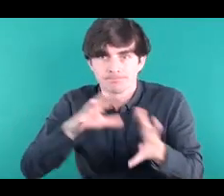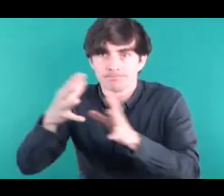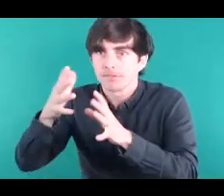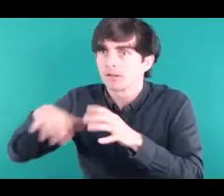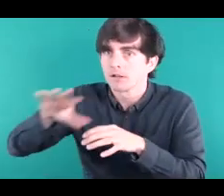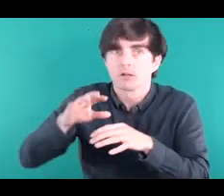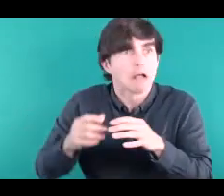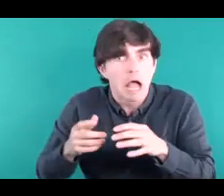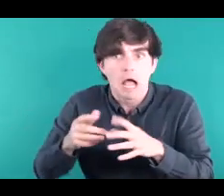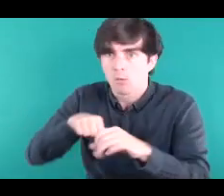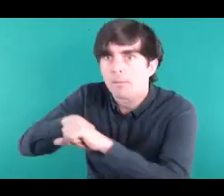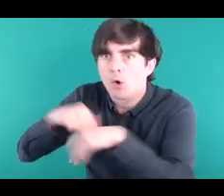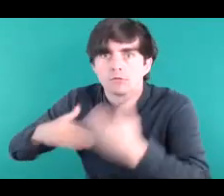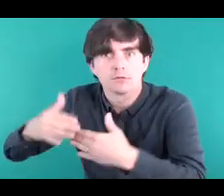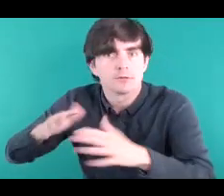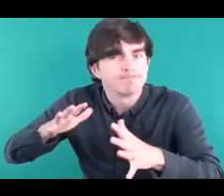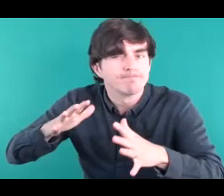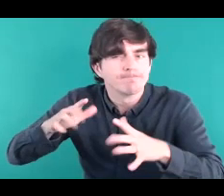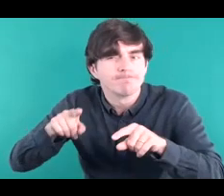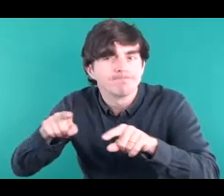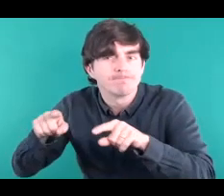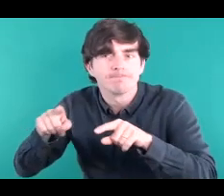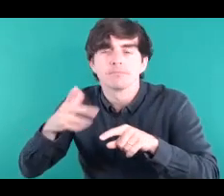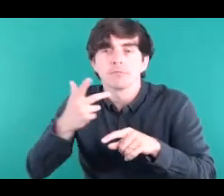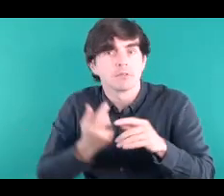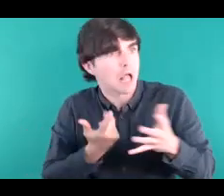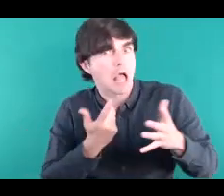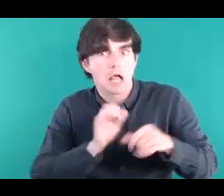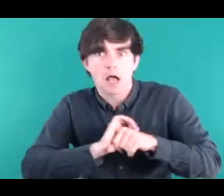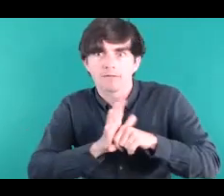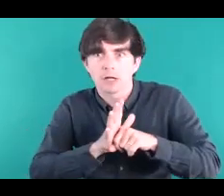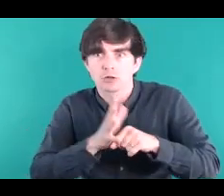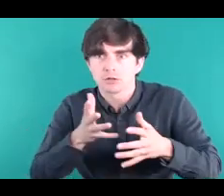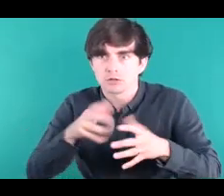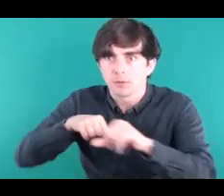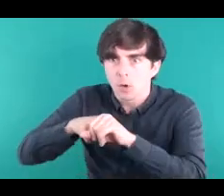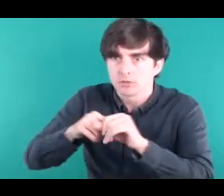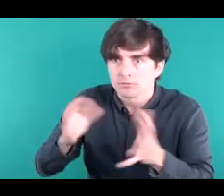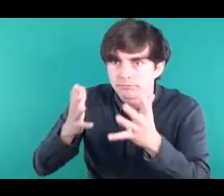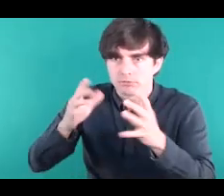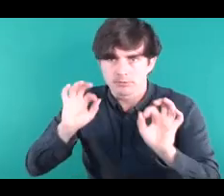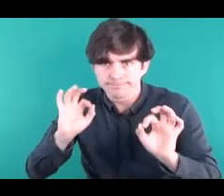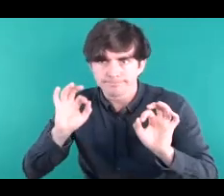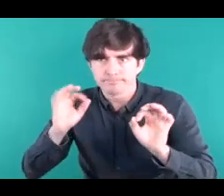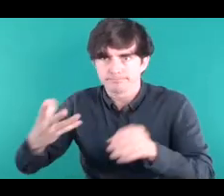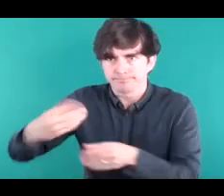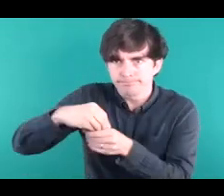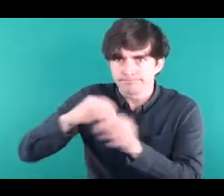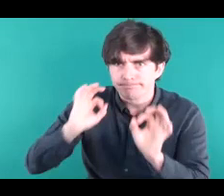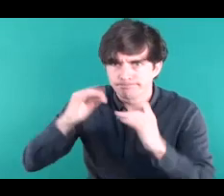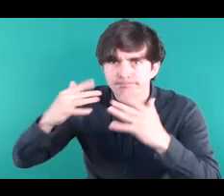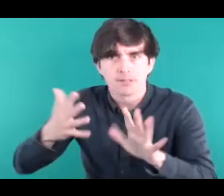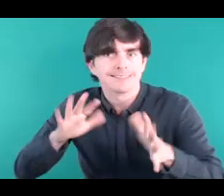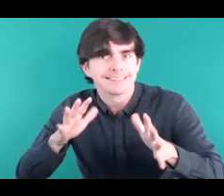cash transfer for persons with disabilities, and when they do, it's usually with very limited coverage. So it has